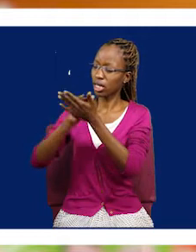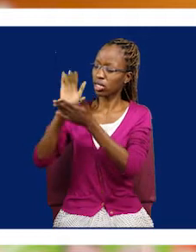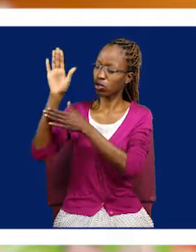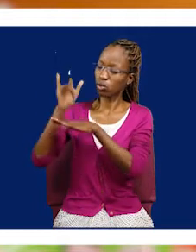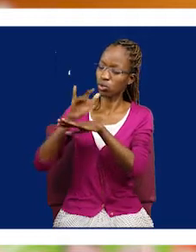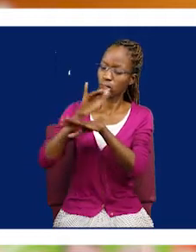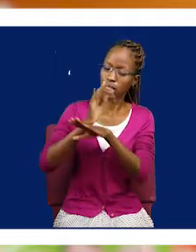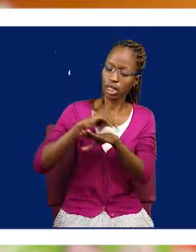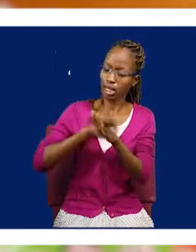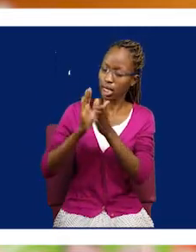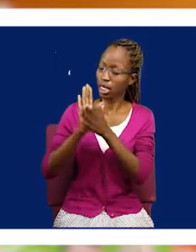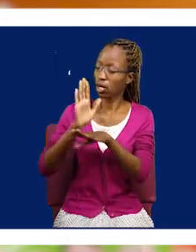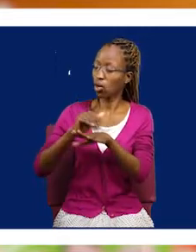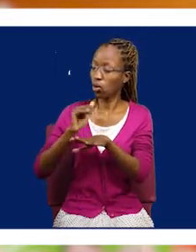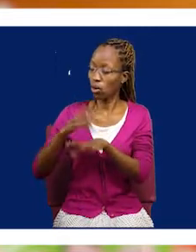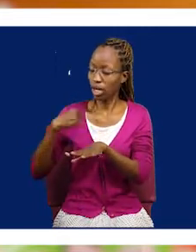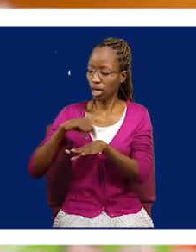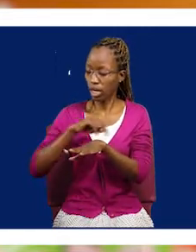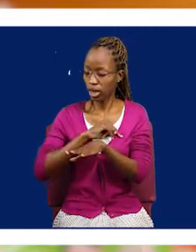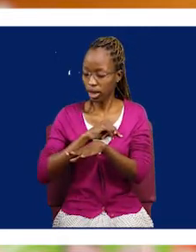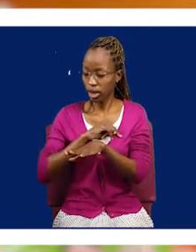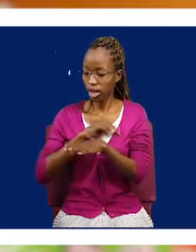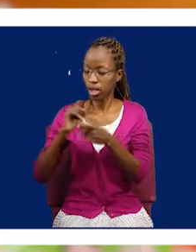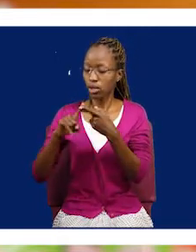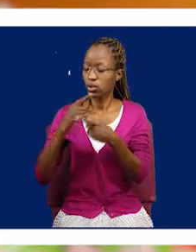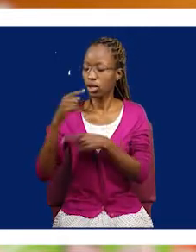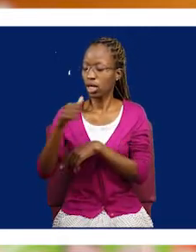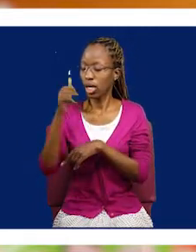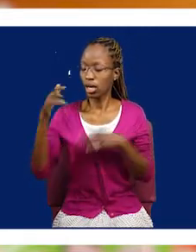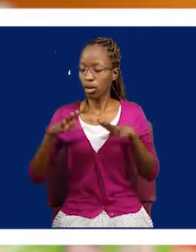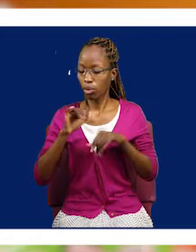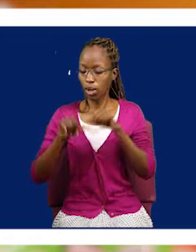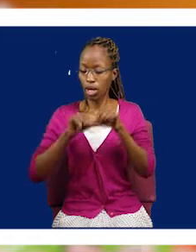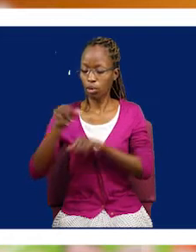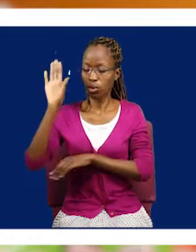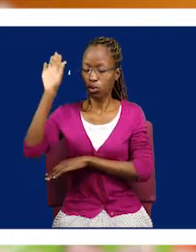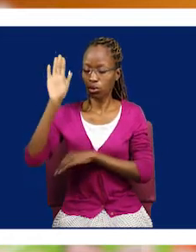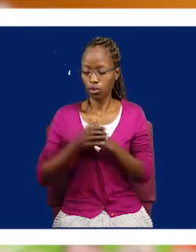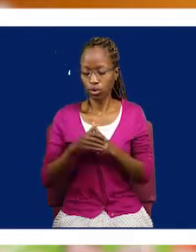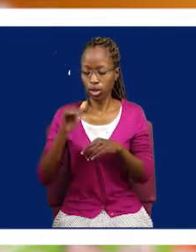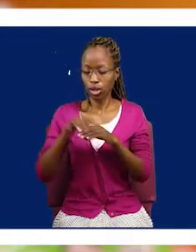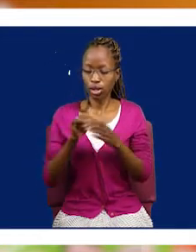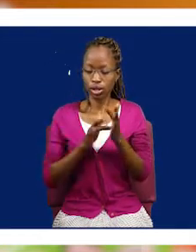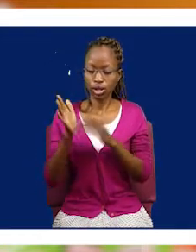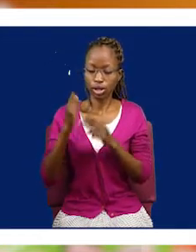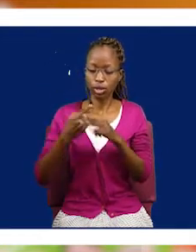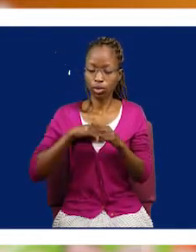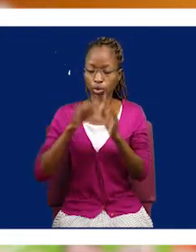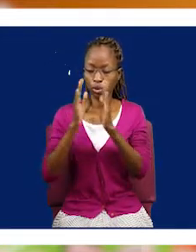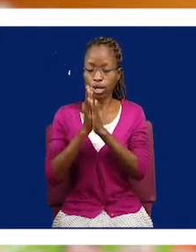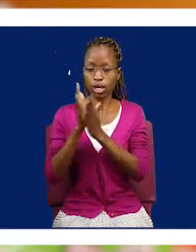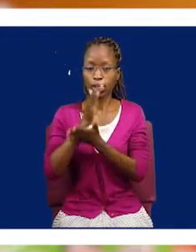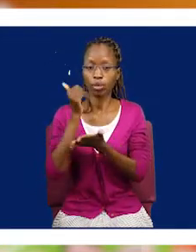us and you have called us to tell others about you. In Jesus' name we